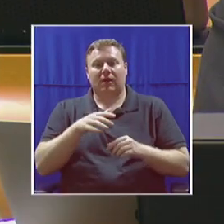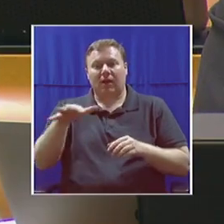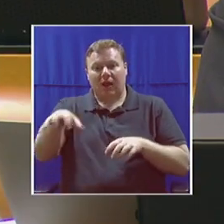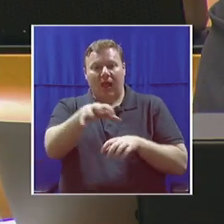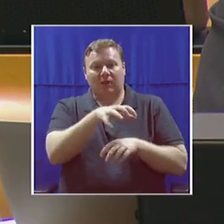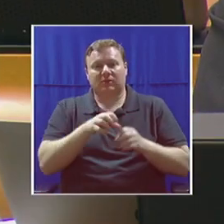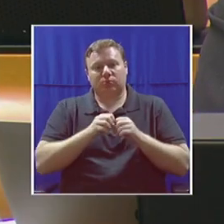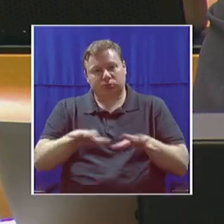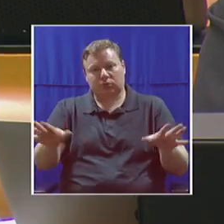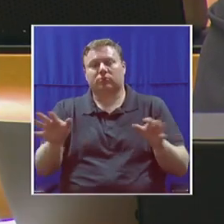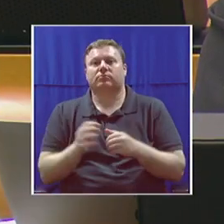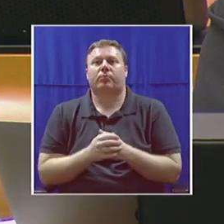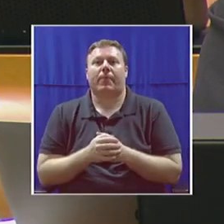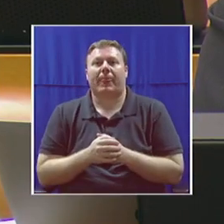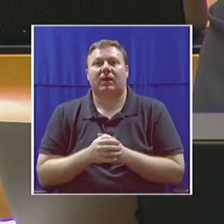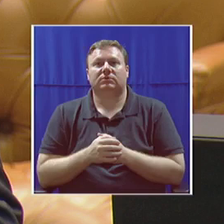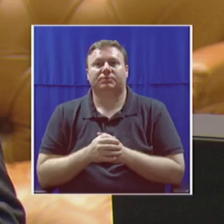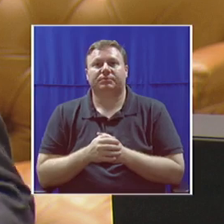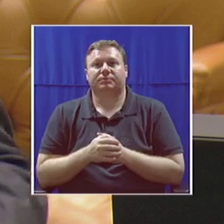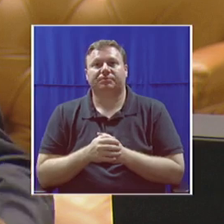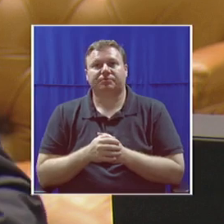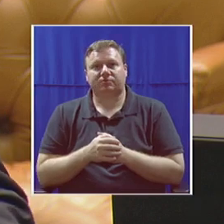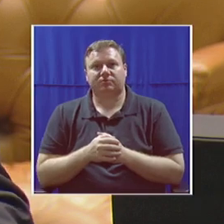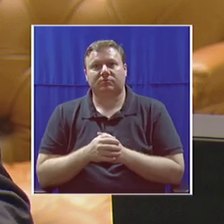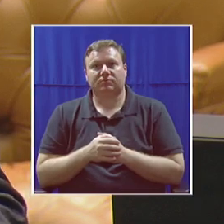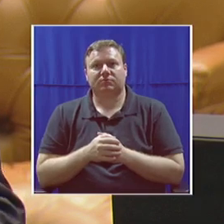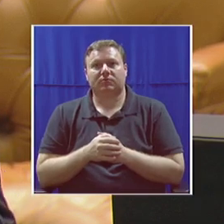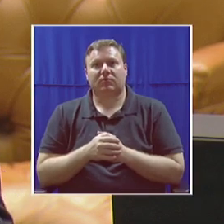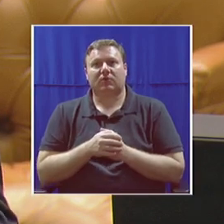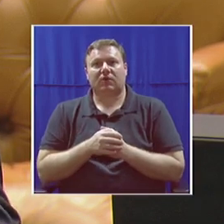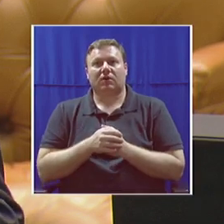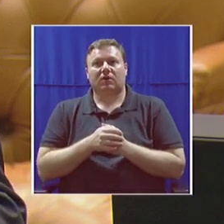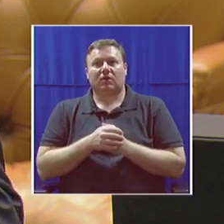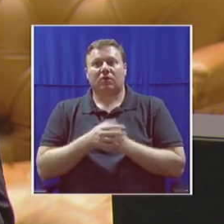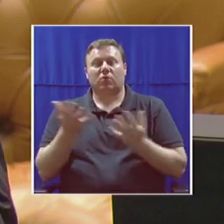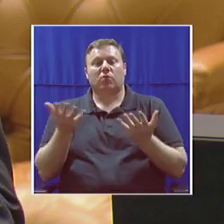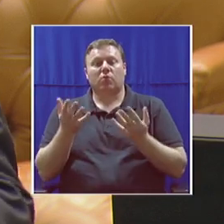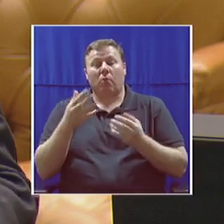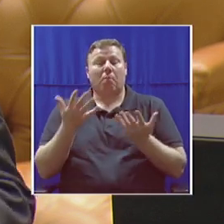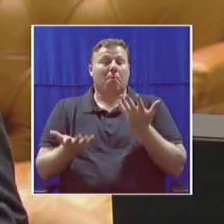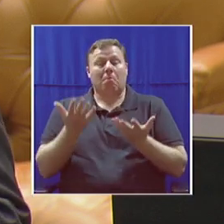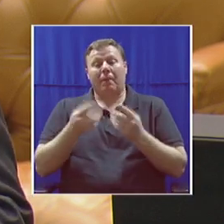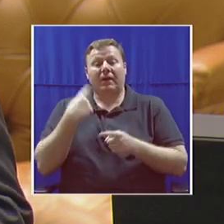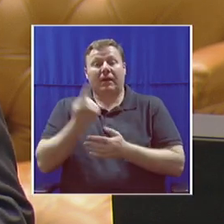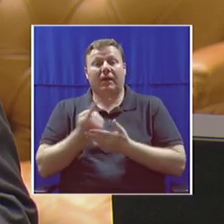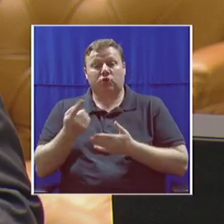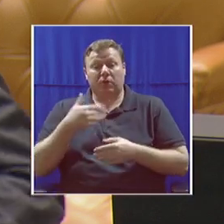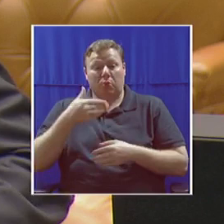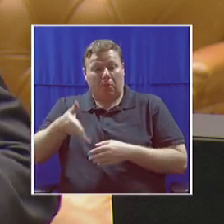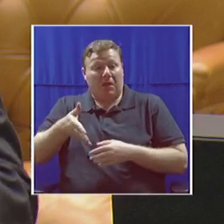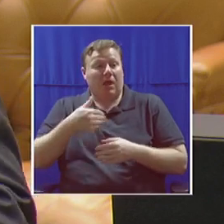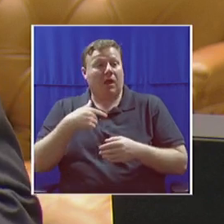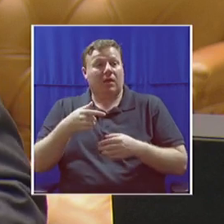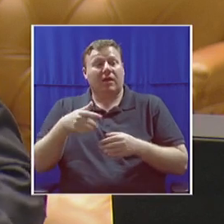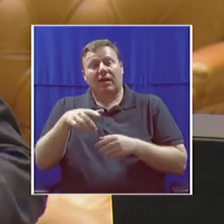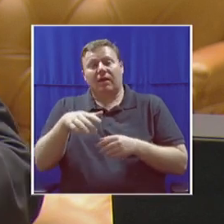under attention we will be here next week and you might find that there is land that is being released in a particular area